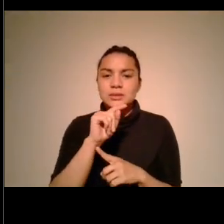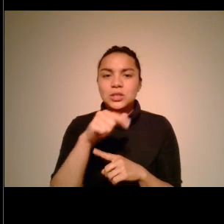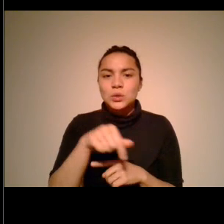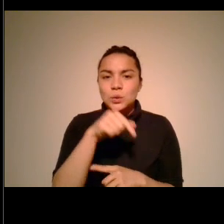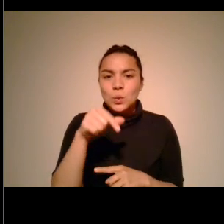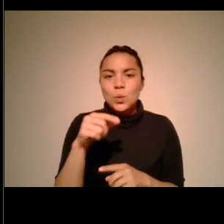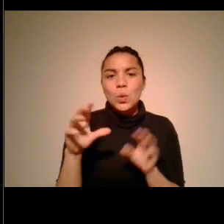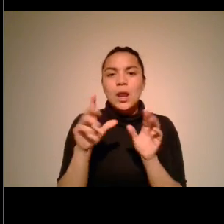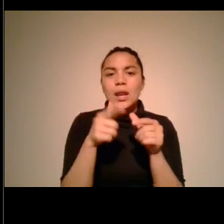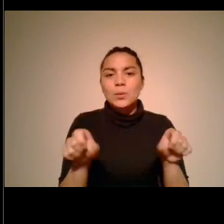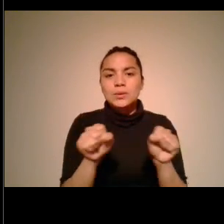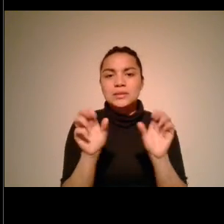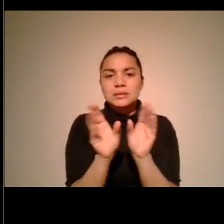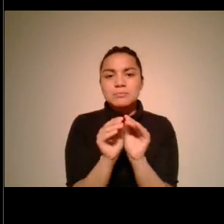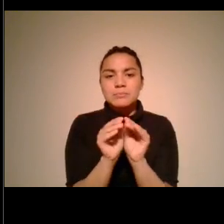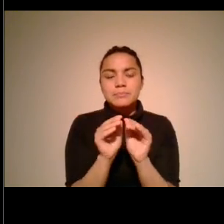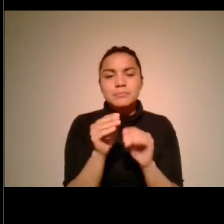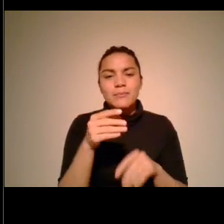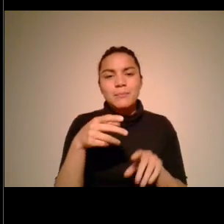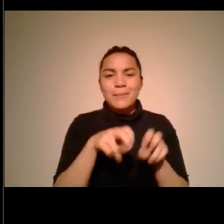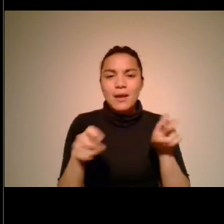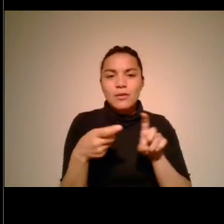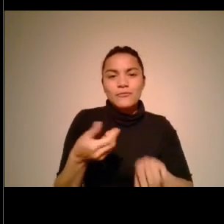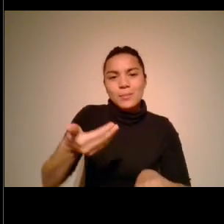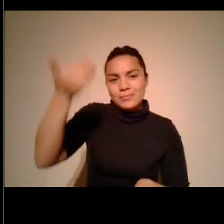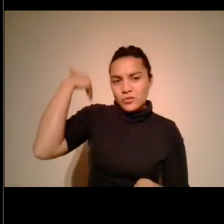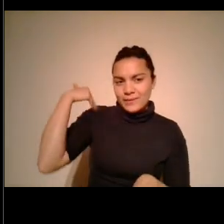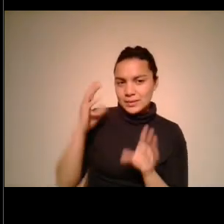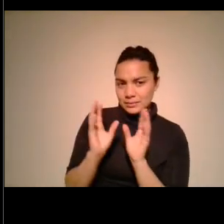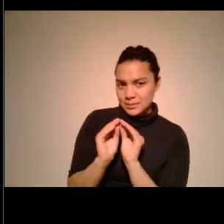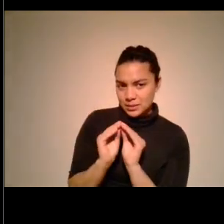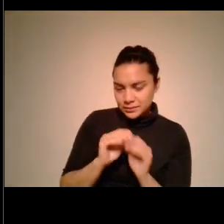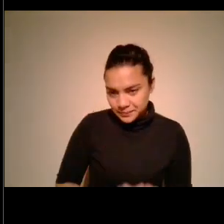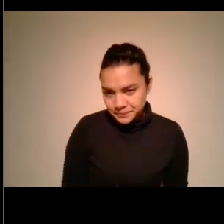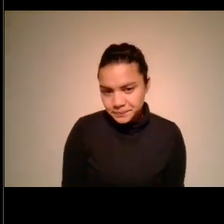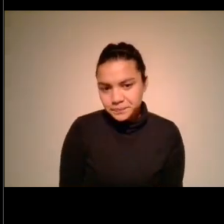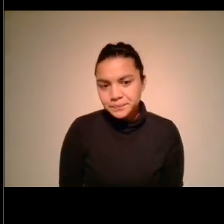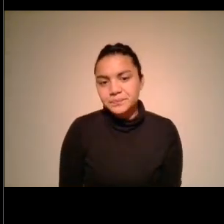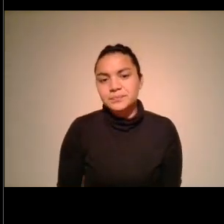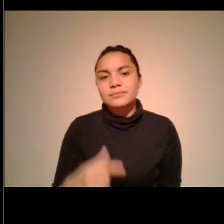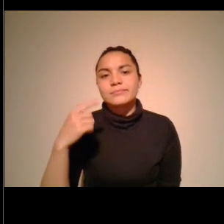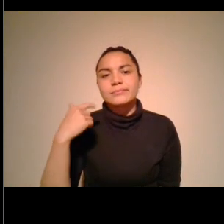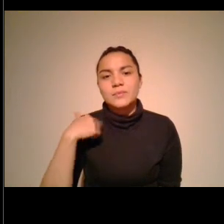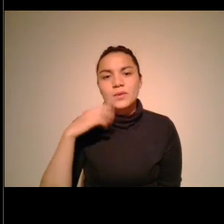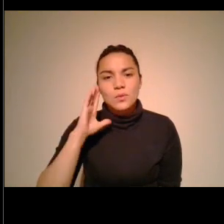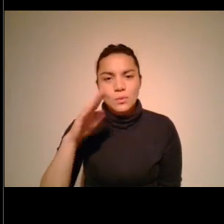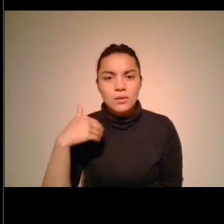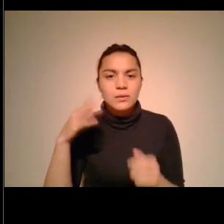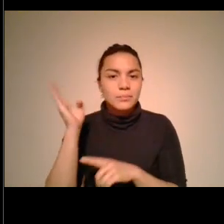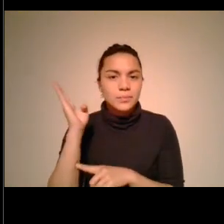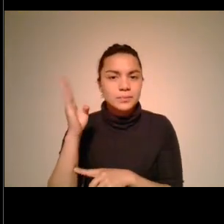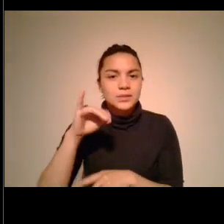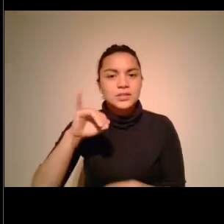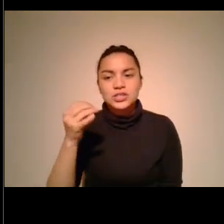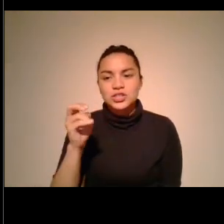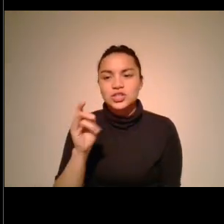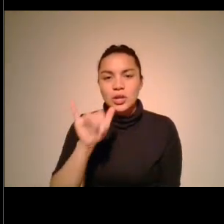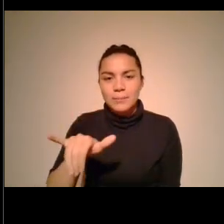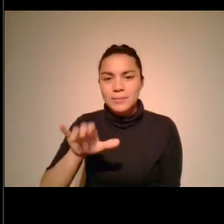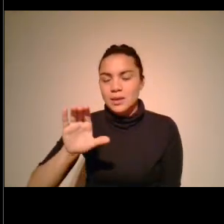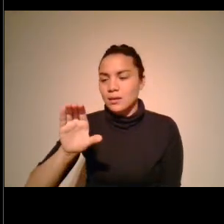2019 annual meeting. And so with me, we'll be seeing Jeremy Calder and Kirby Conrad, who were